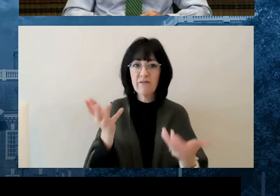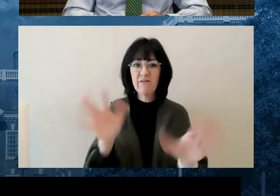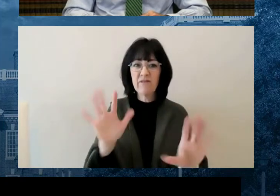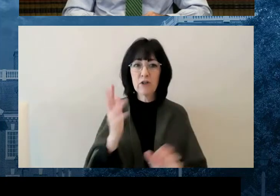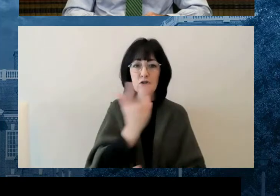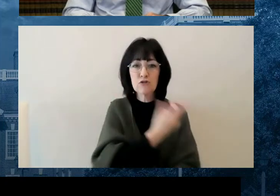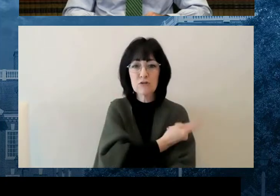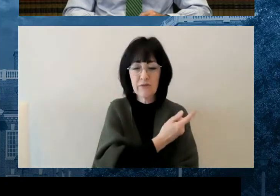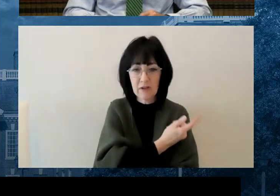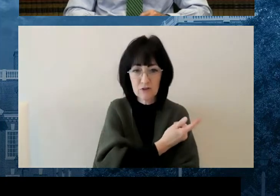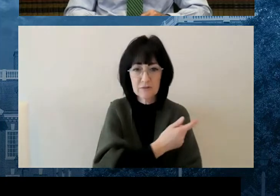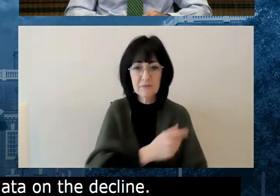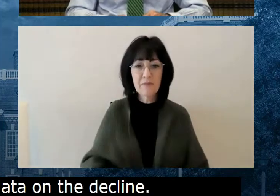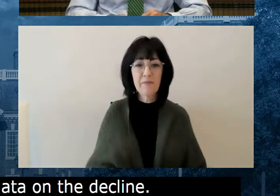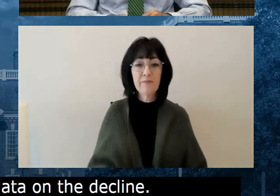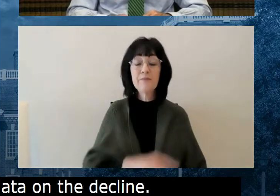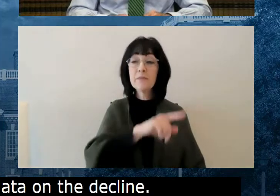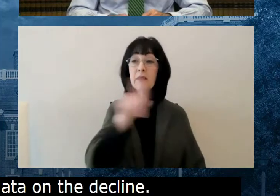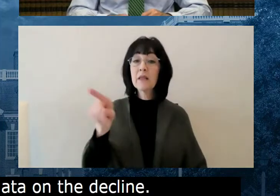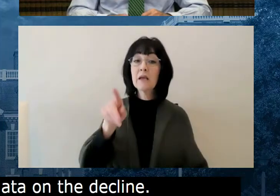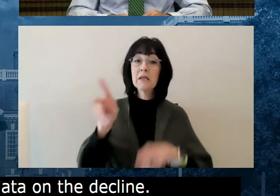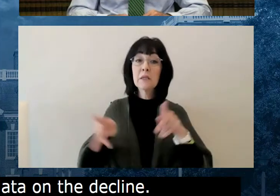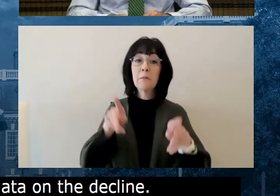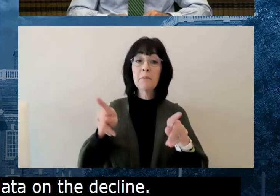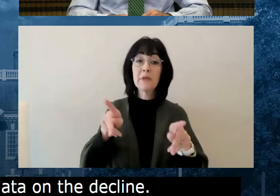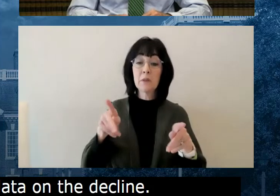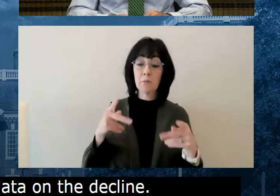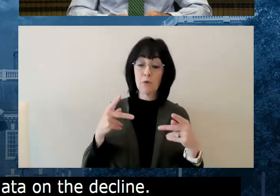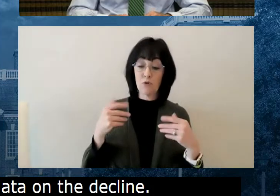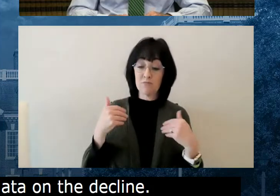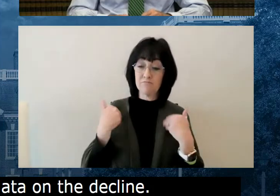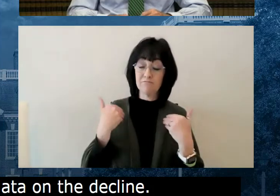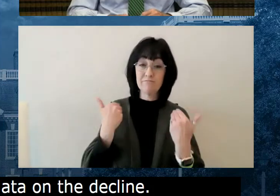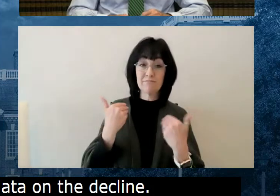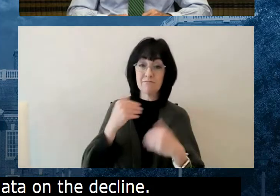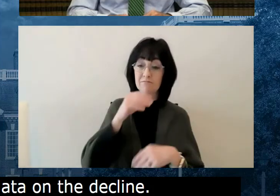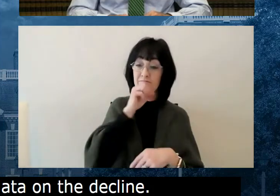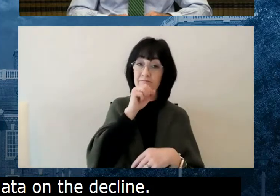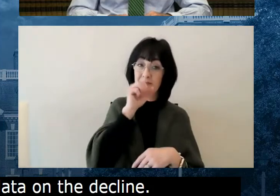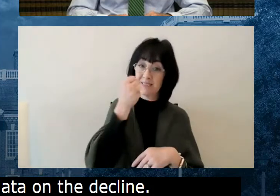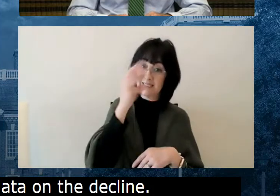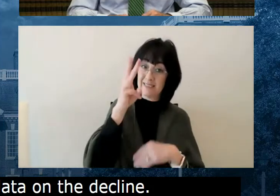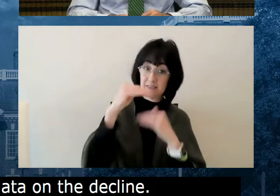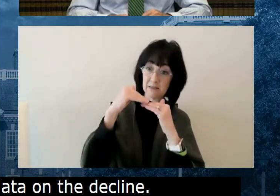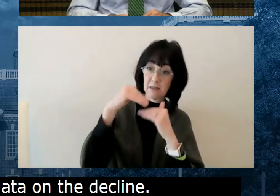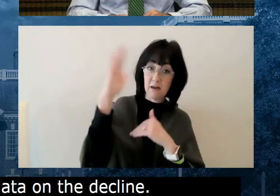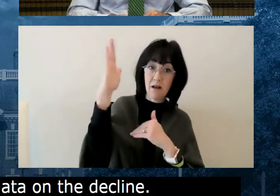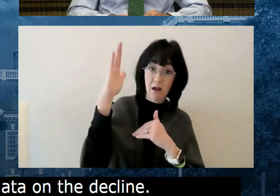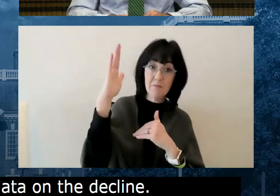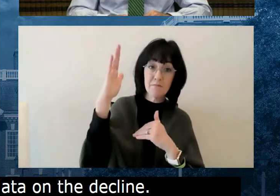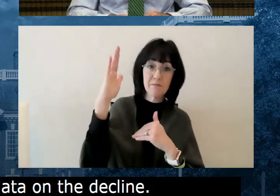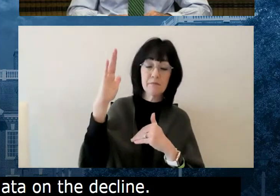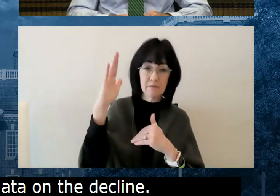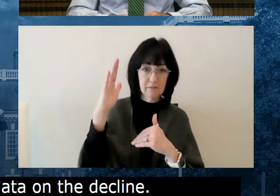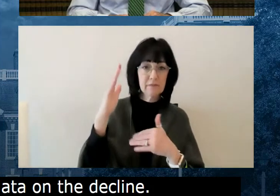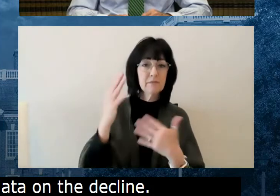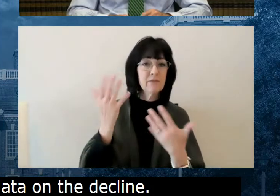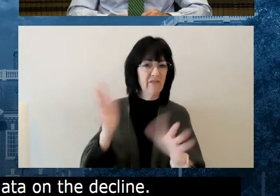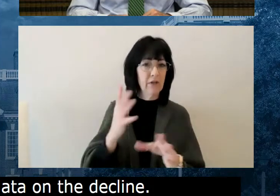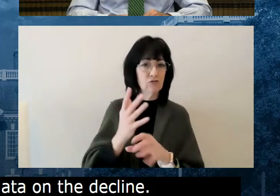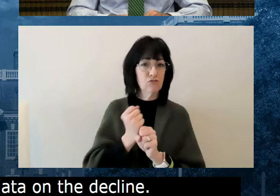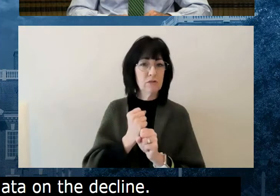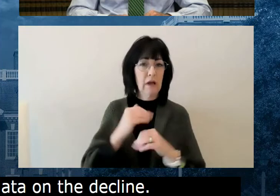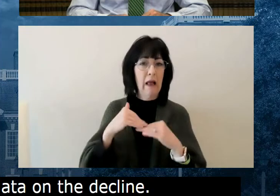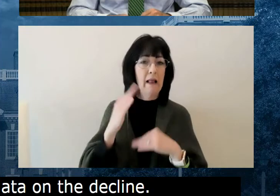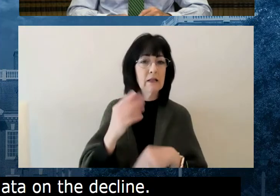then 53% of Delawareans over 16 years of age who've received at least one shot. We're